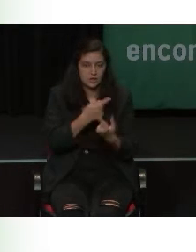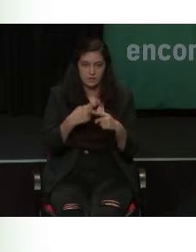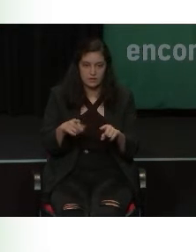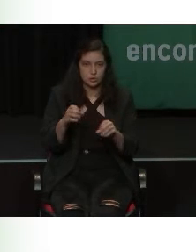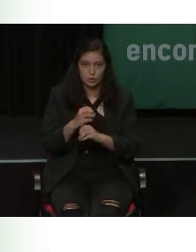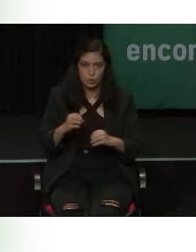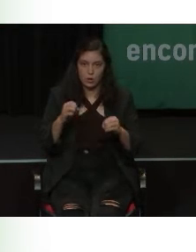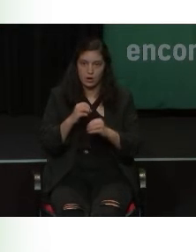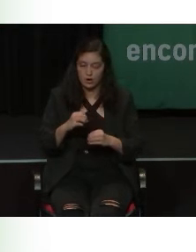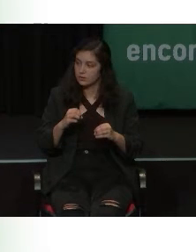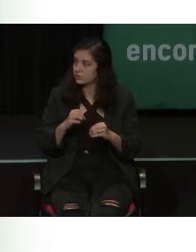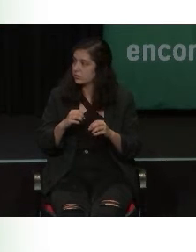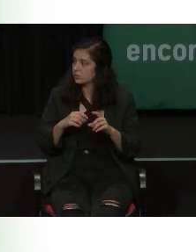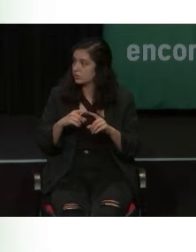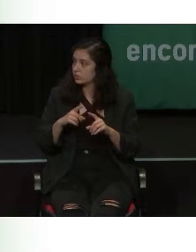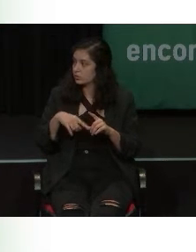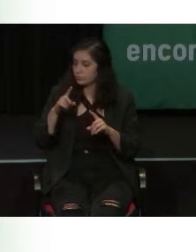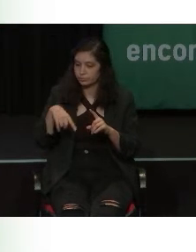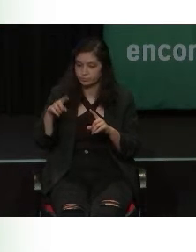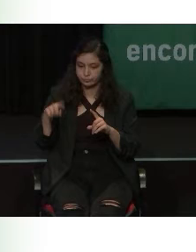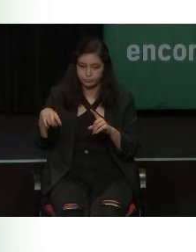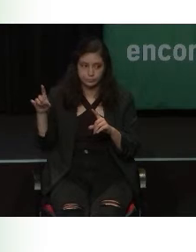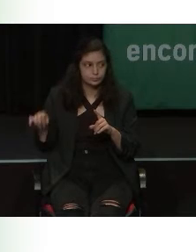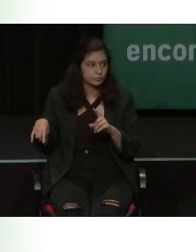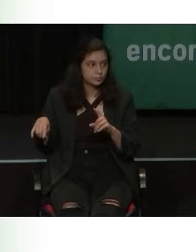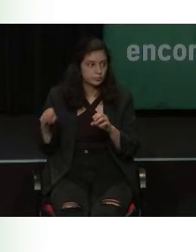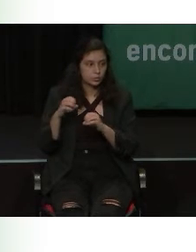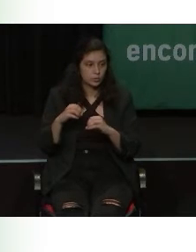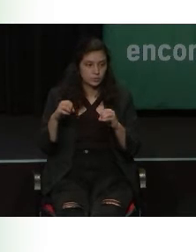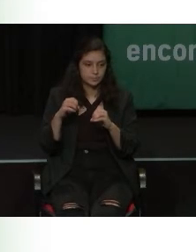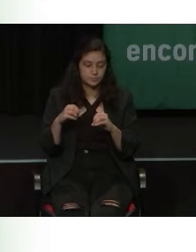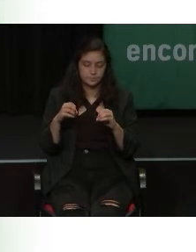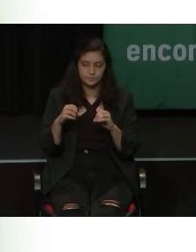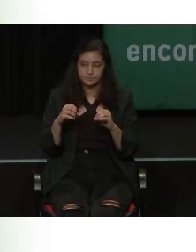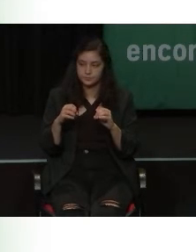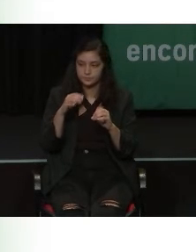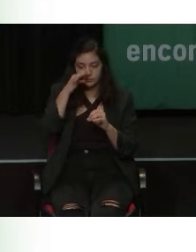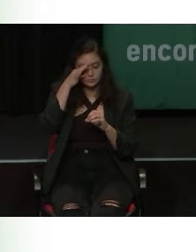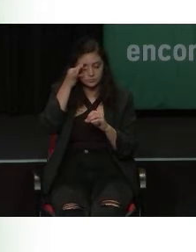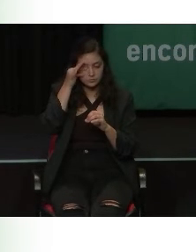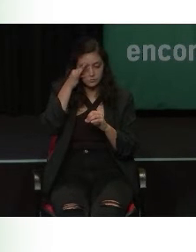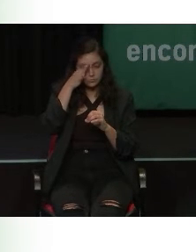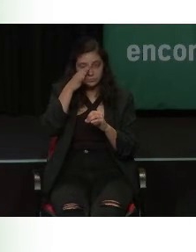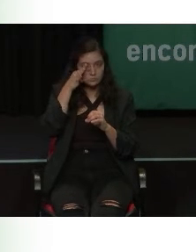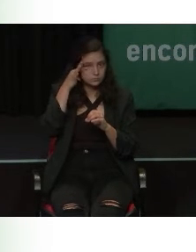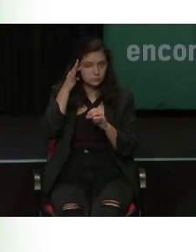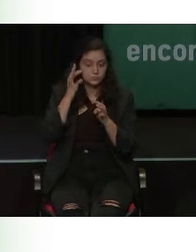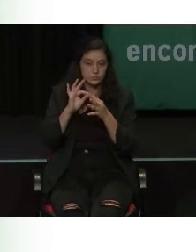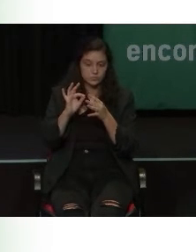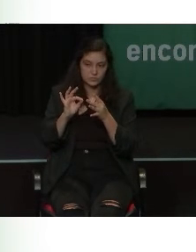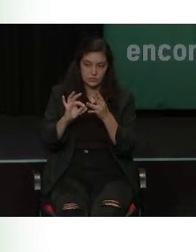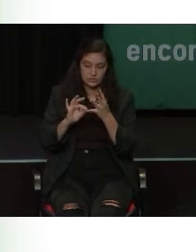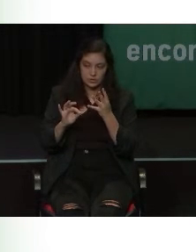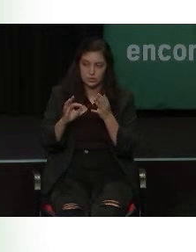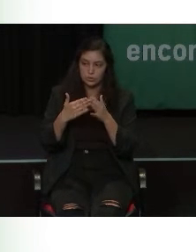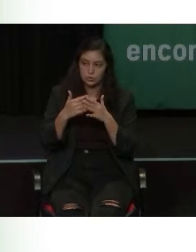differences in the level of immune response induced in male and females. I'm not showing you all the details of the analysis